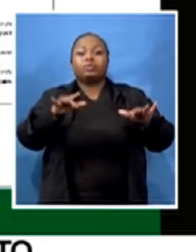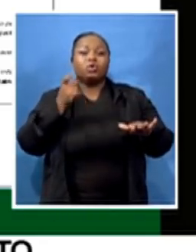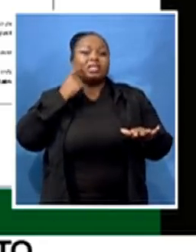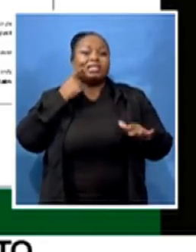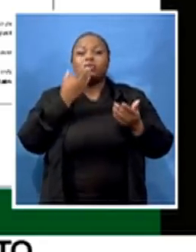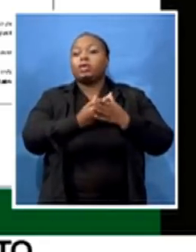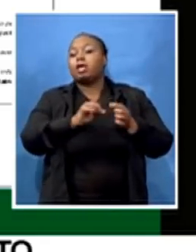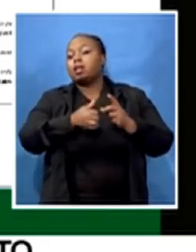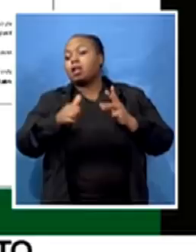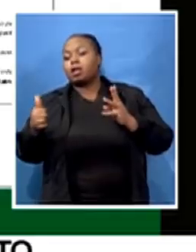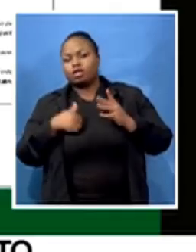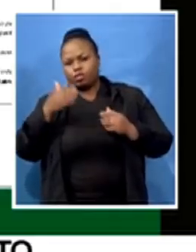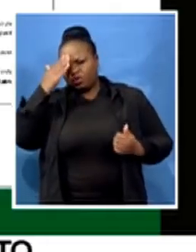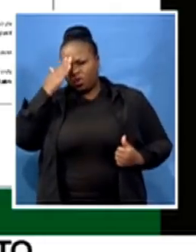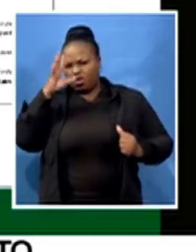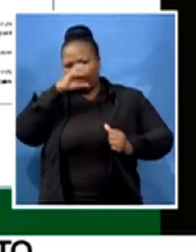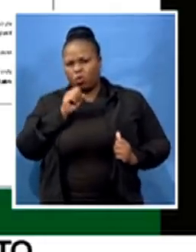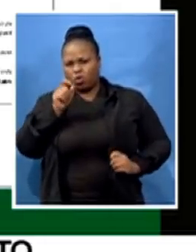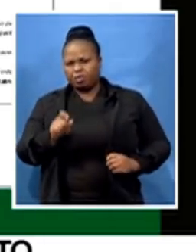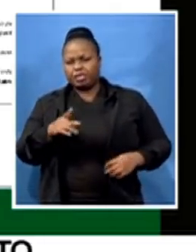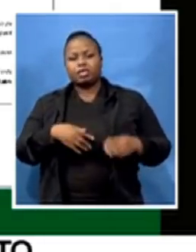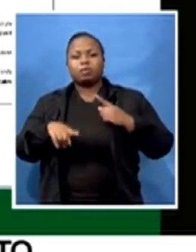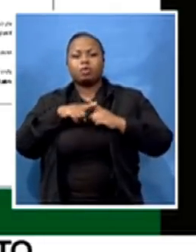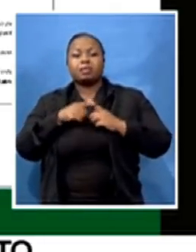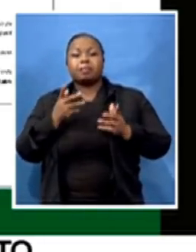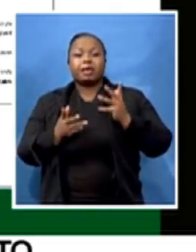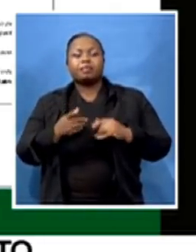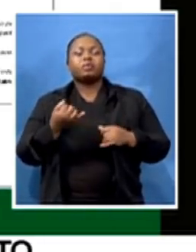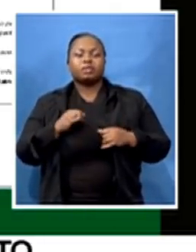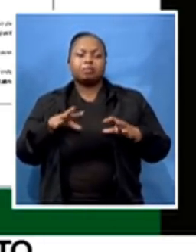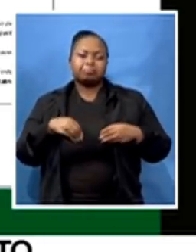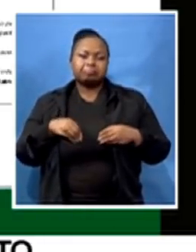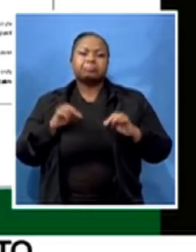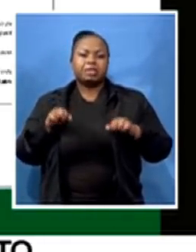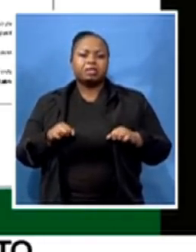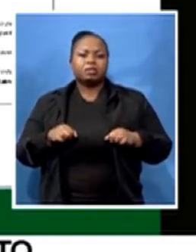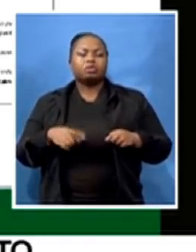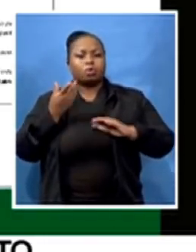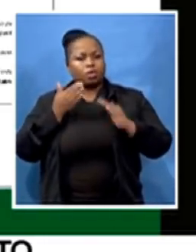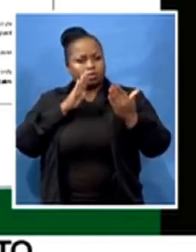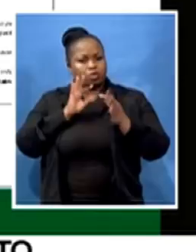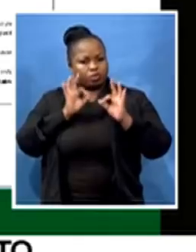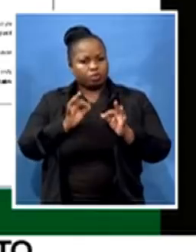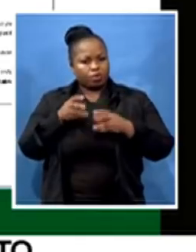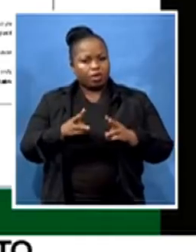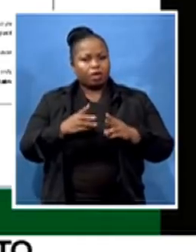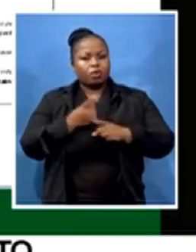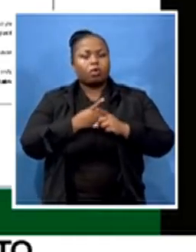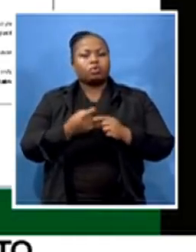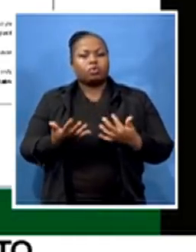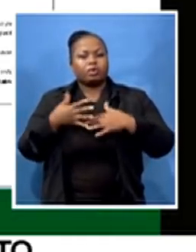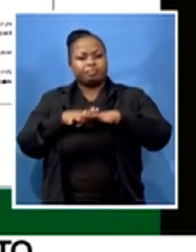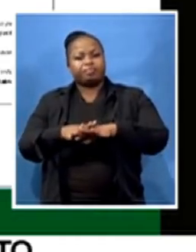should really be based. It's still accepted as a clinical approach. And so we're going to be combining all of those issues as we improve the